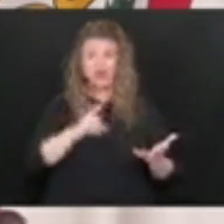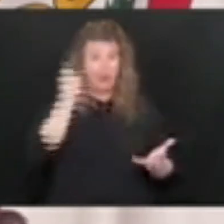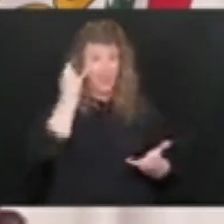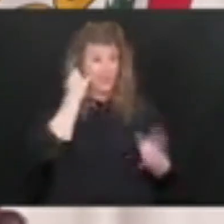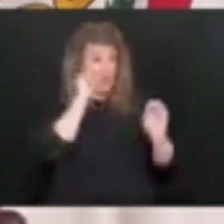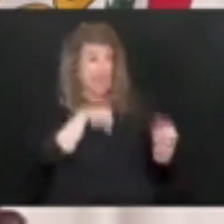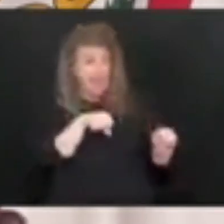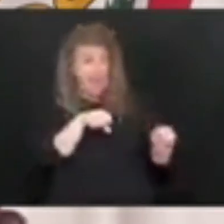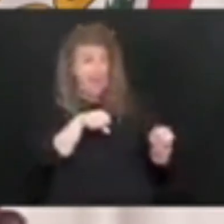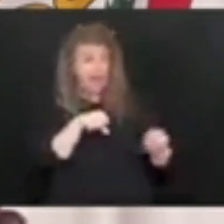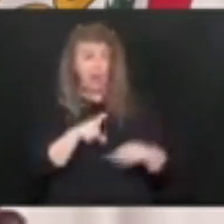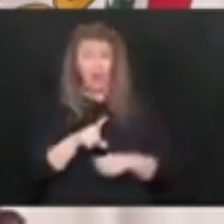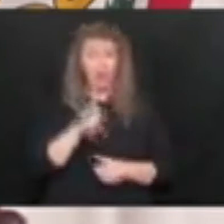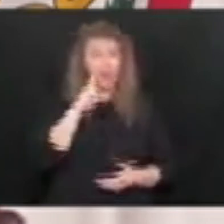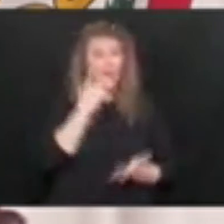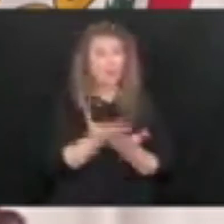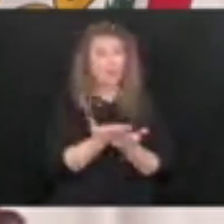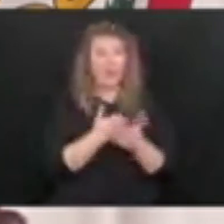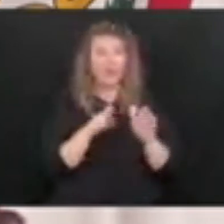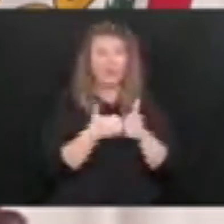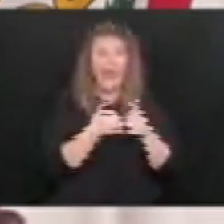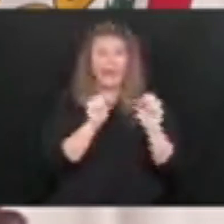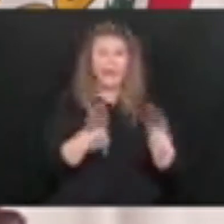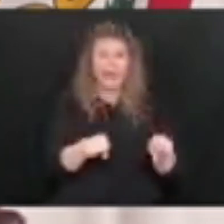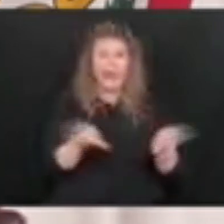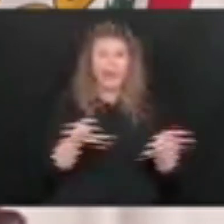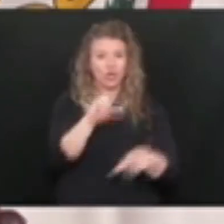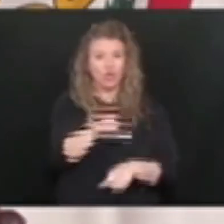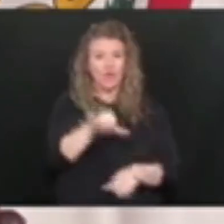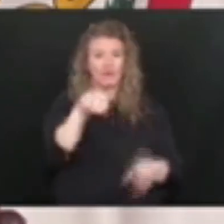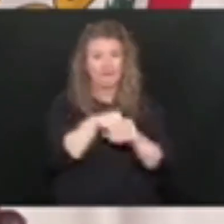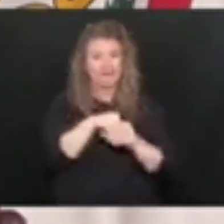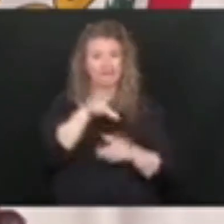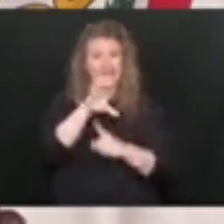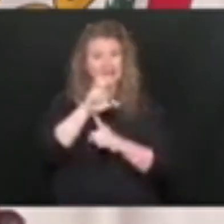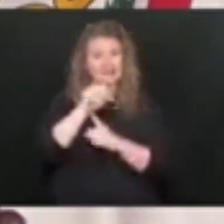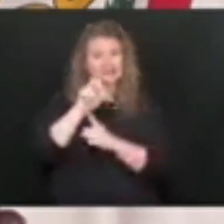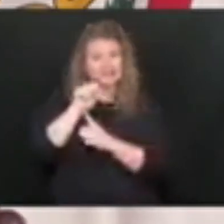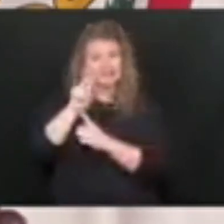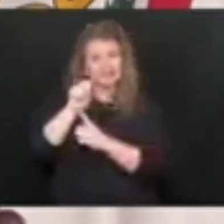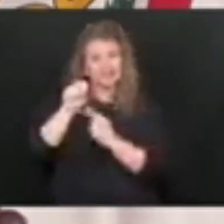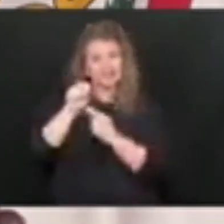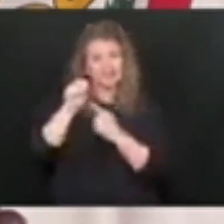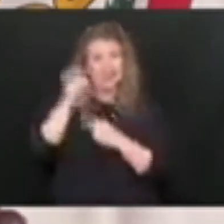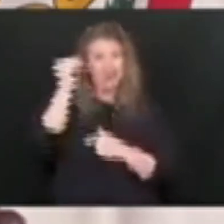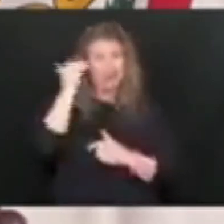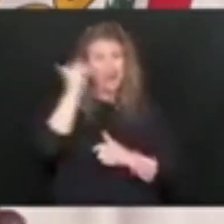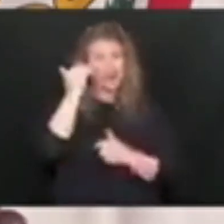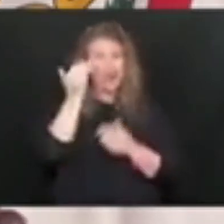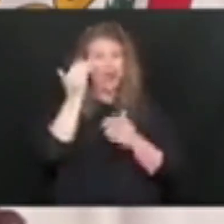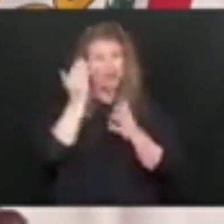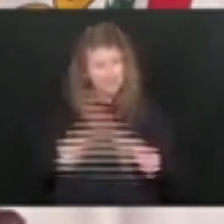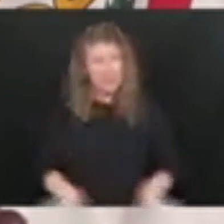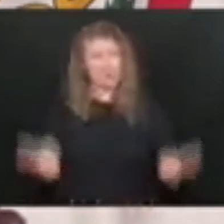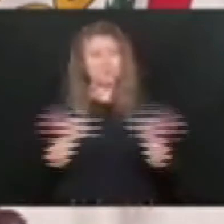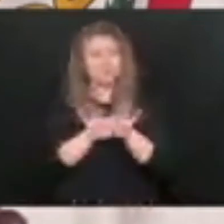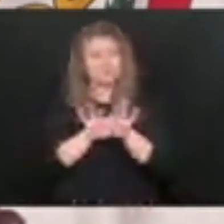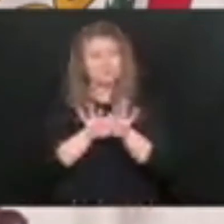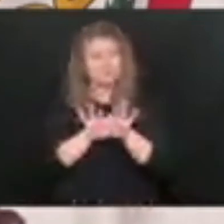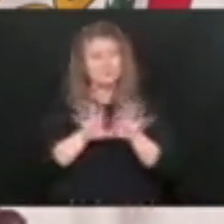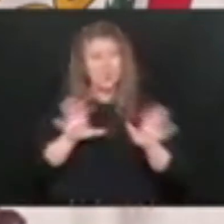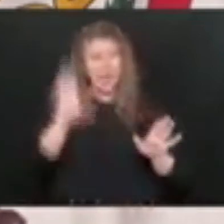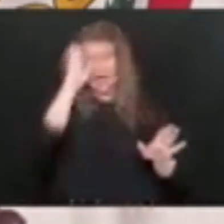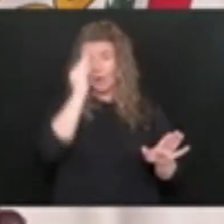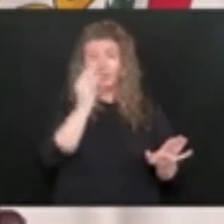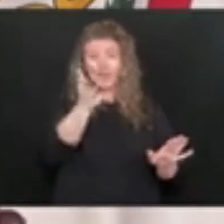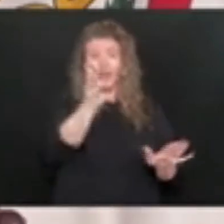it, we proved how we can do it in the census. We know how important it is. And I can just tell all of